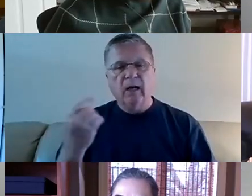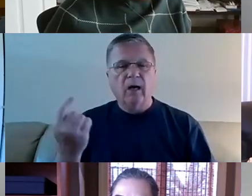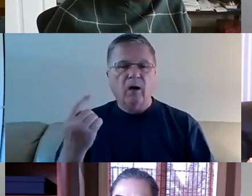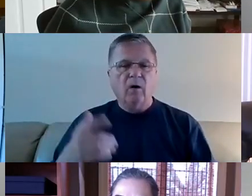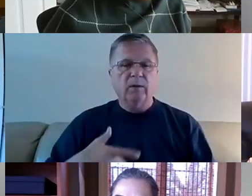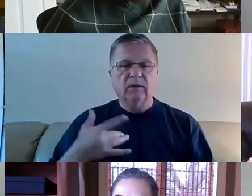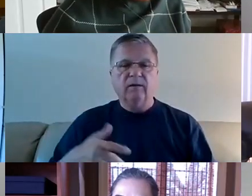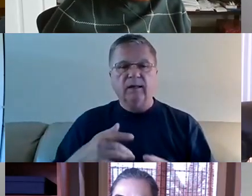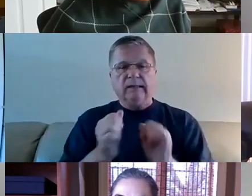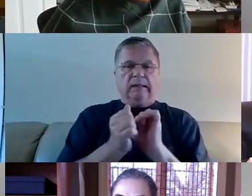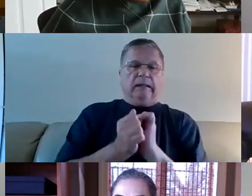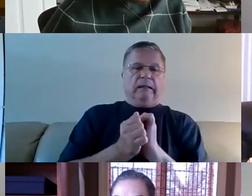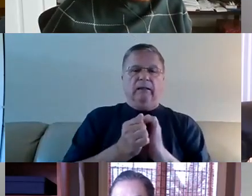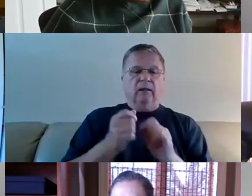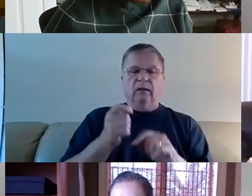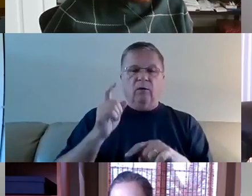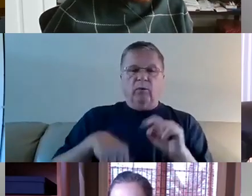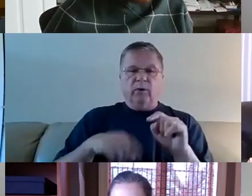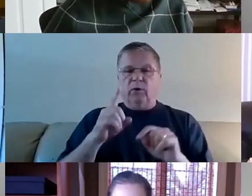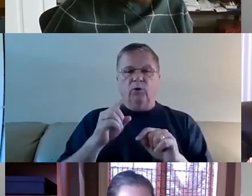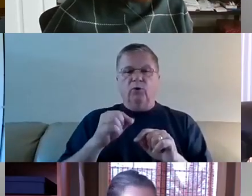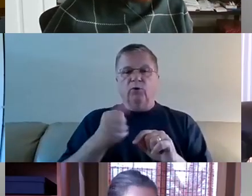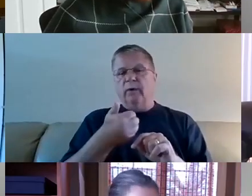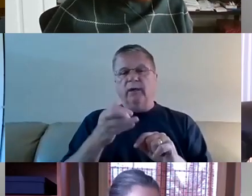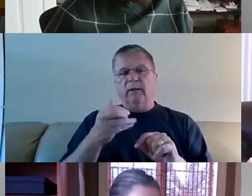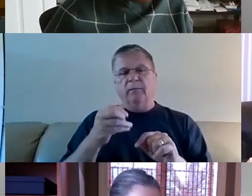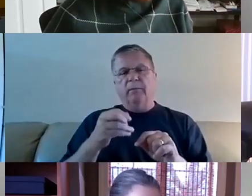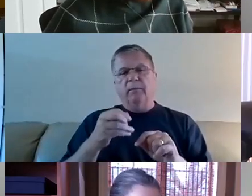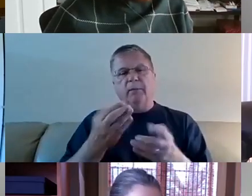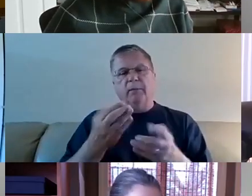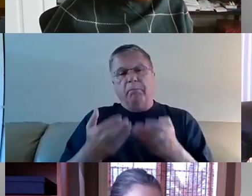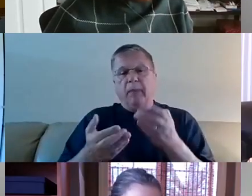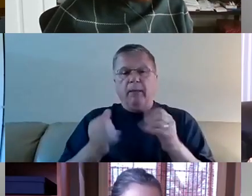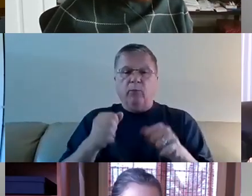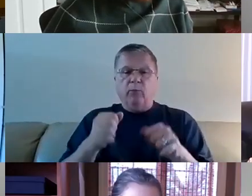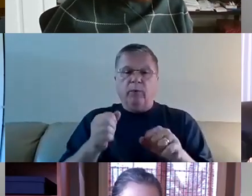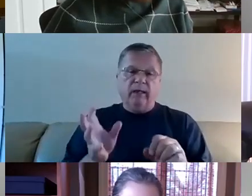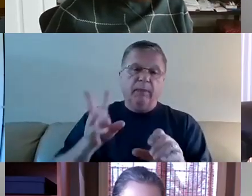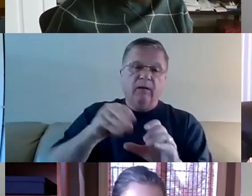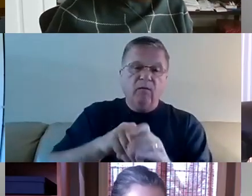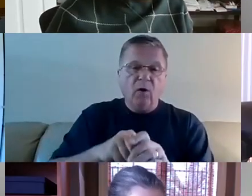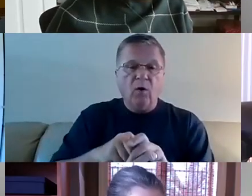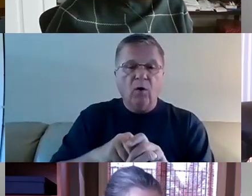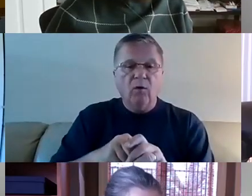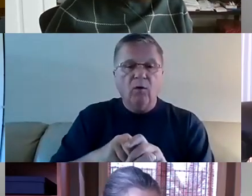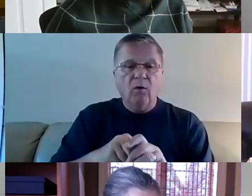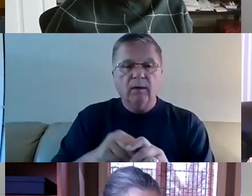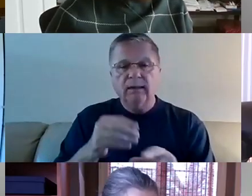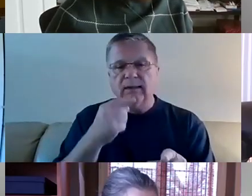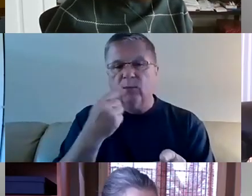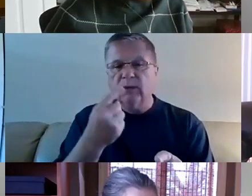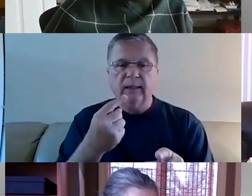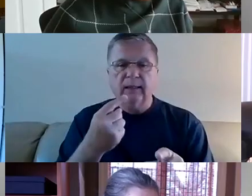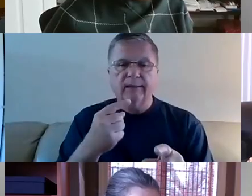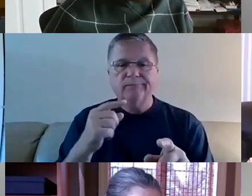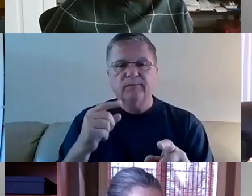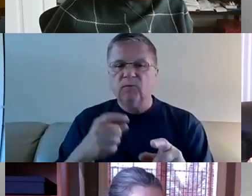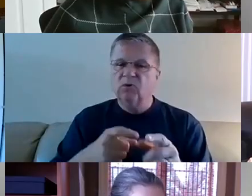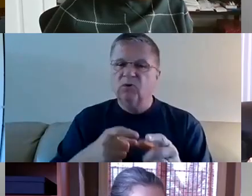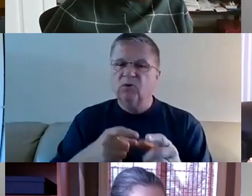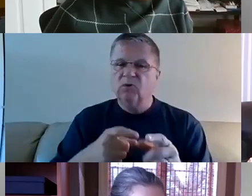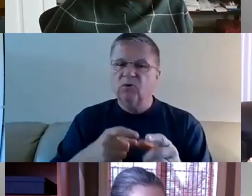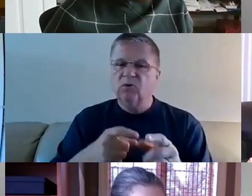have a really good relationship with my school board member, Billy Gallagher, and I think he realizes that too. You know, we've talked about this on many occasions.